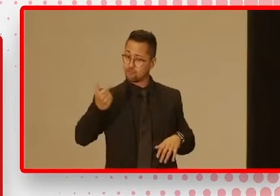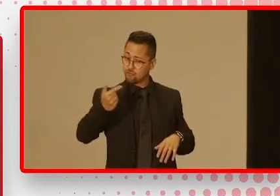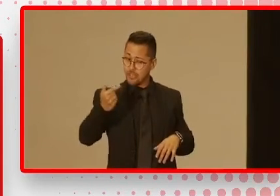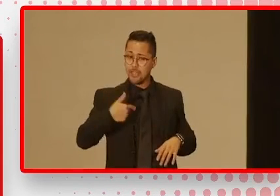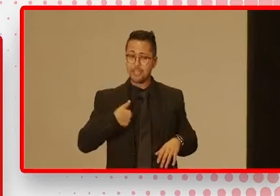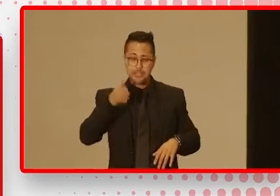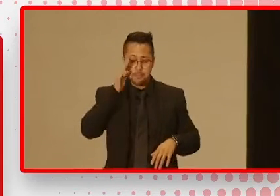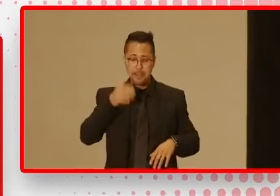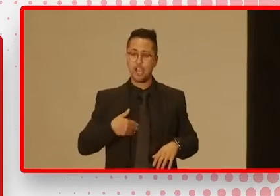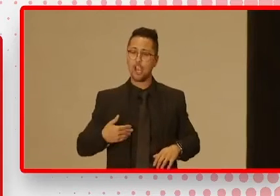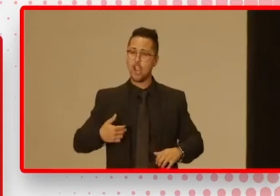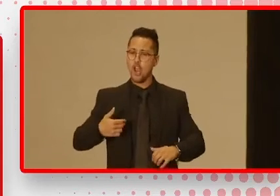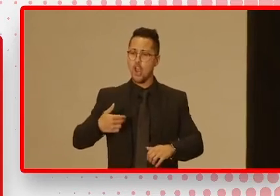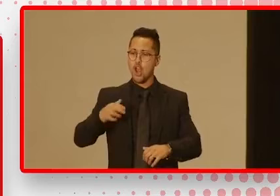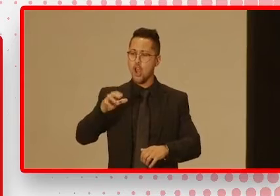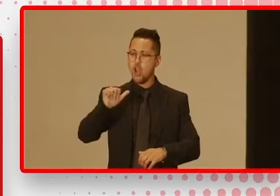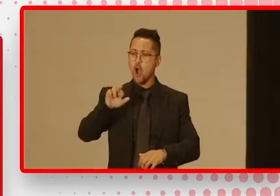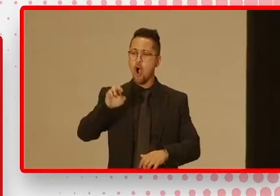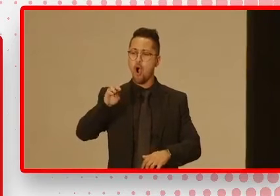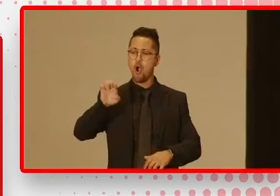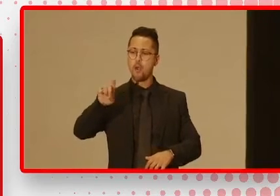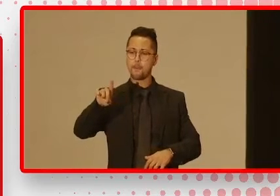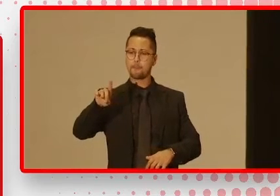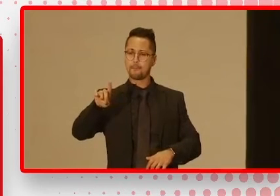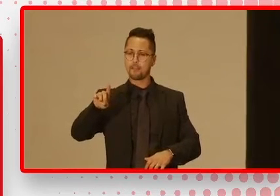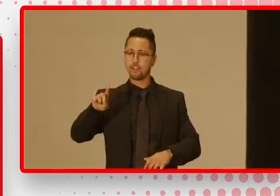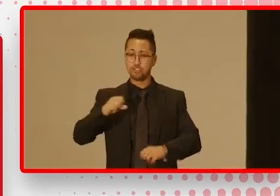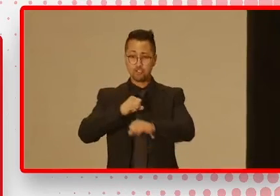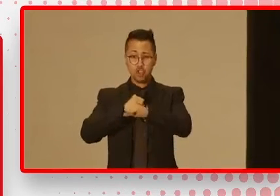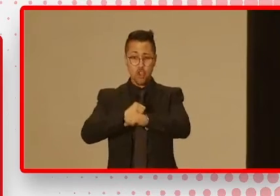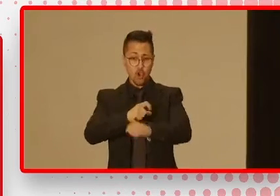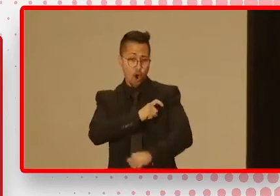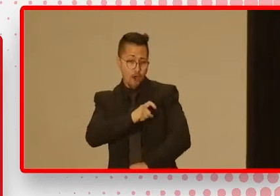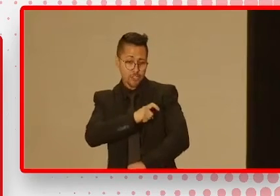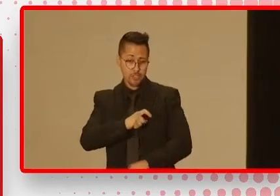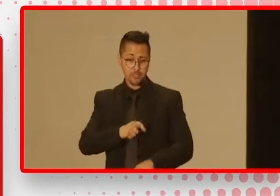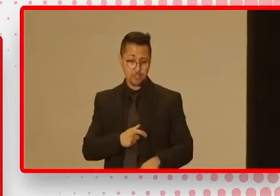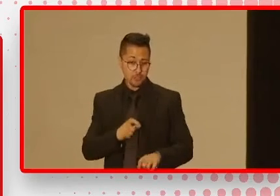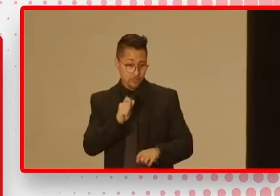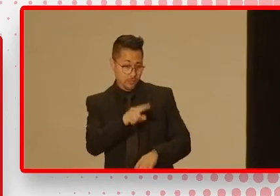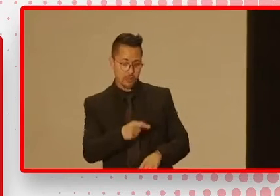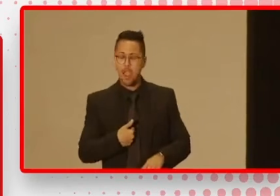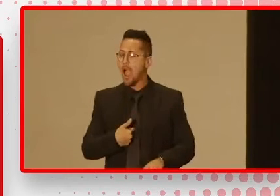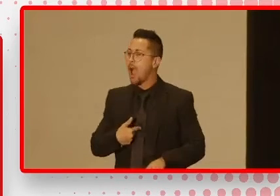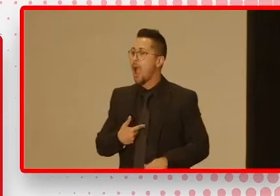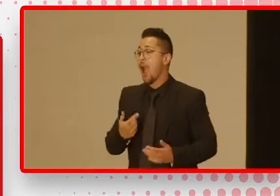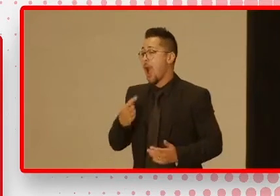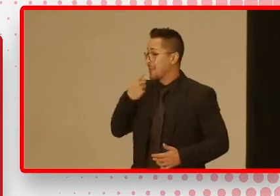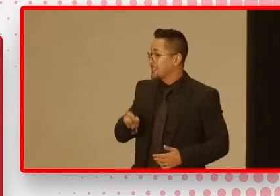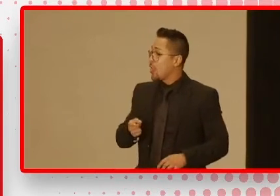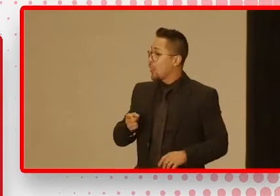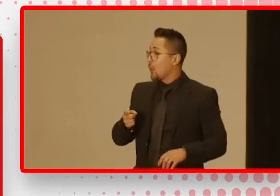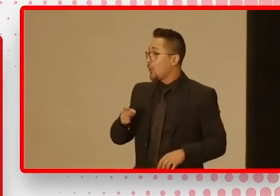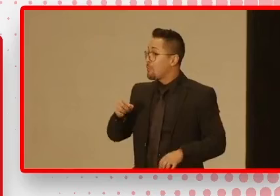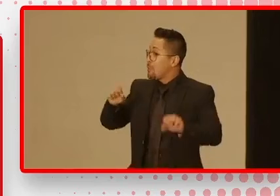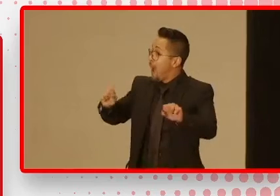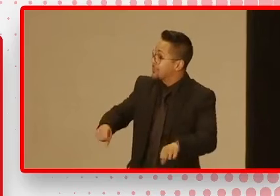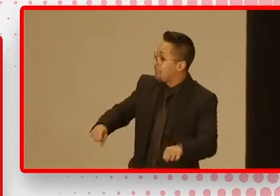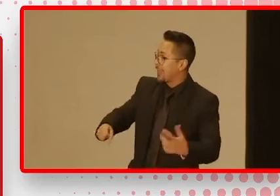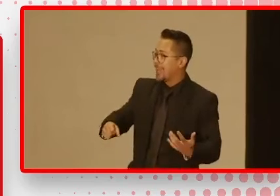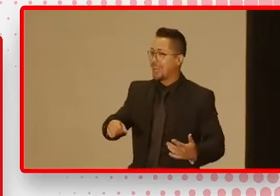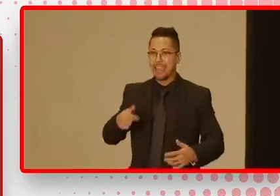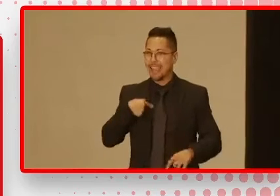security officer? I'm going to say possibly, because I've learned a long time ago never say yes or no, definitely. That counselor, you'll